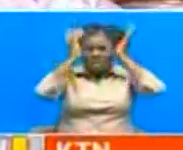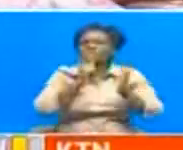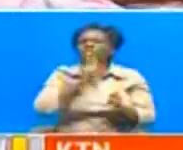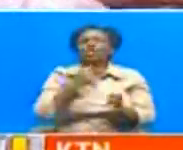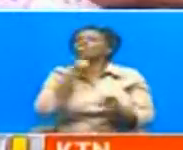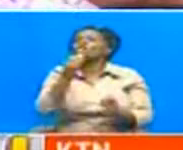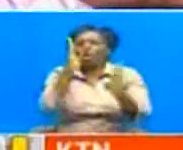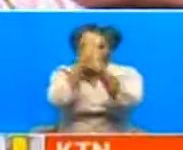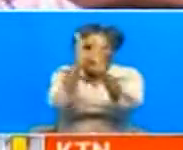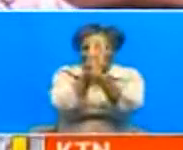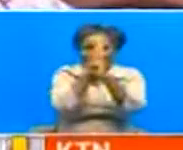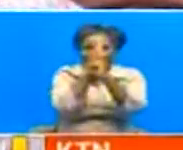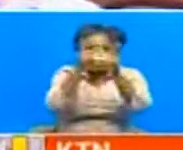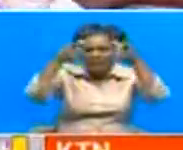as